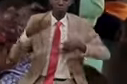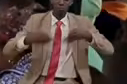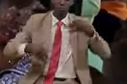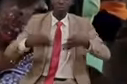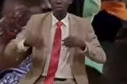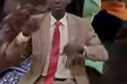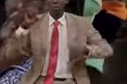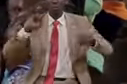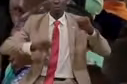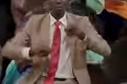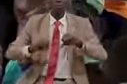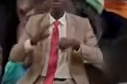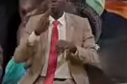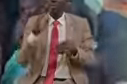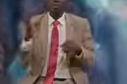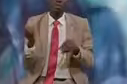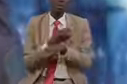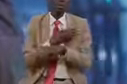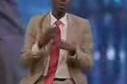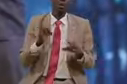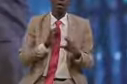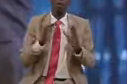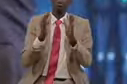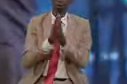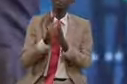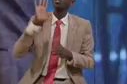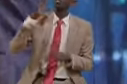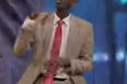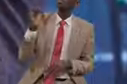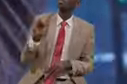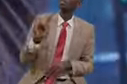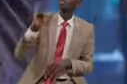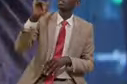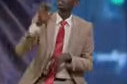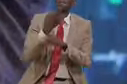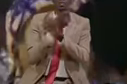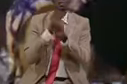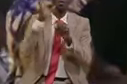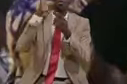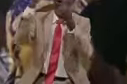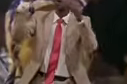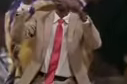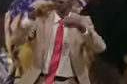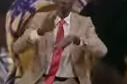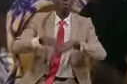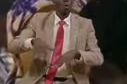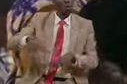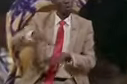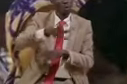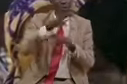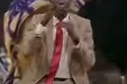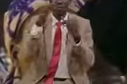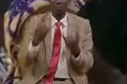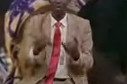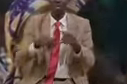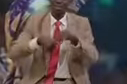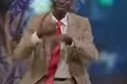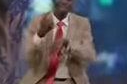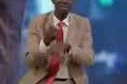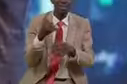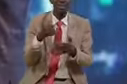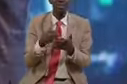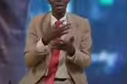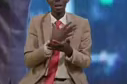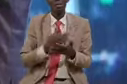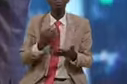your eternal redemption will come to every one of them right now. Confirm it and write their